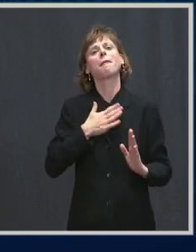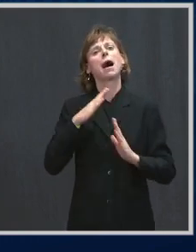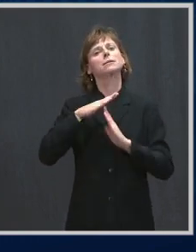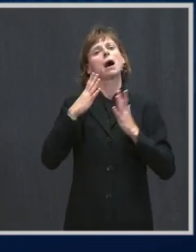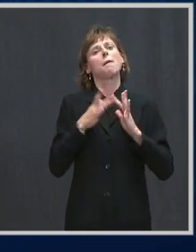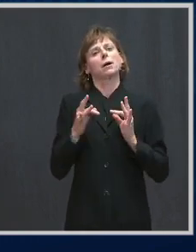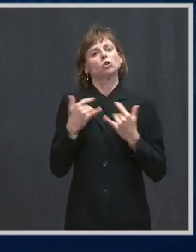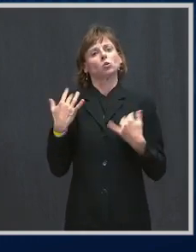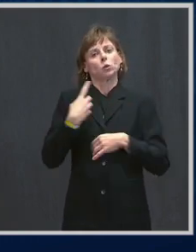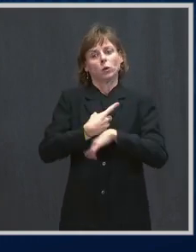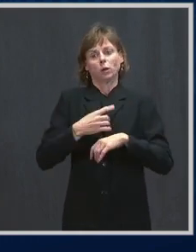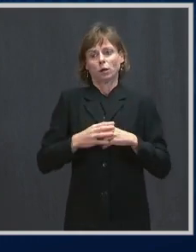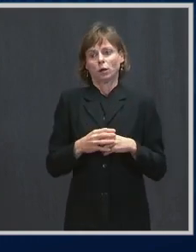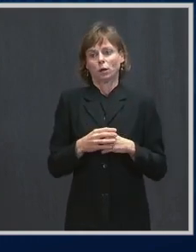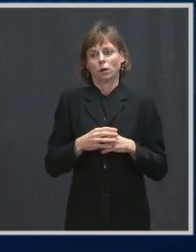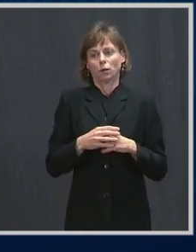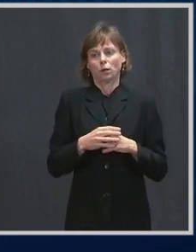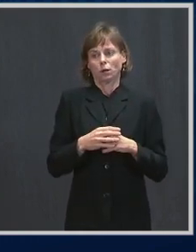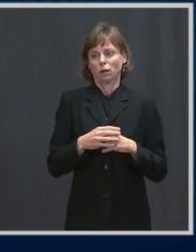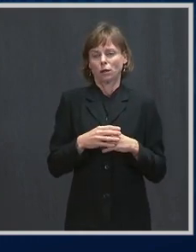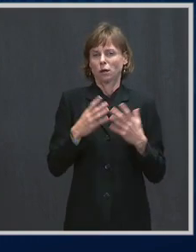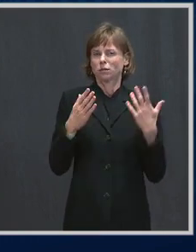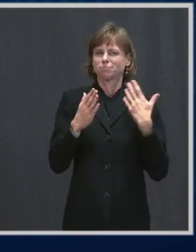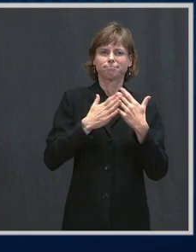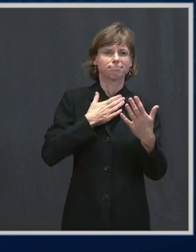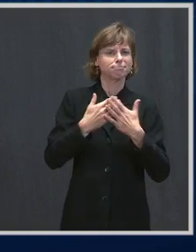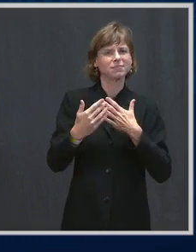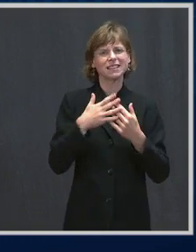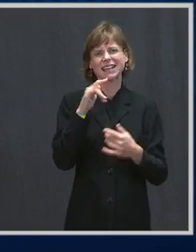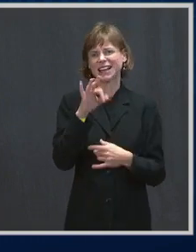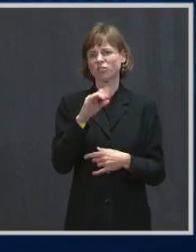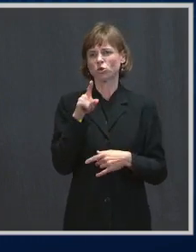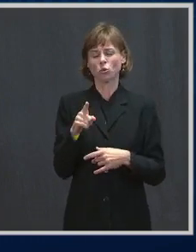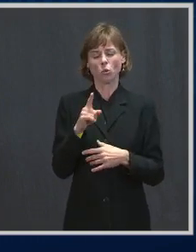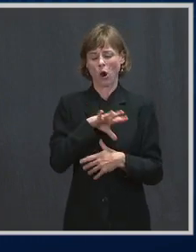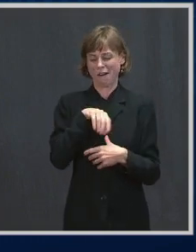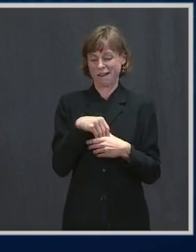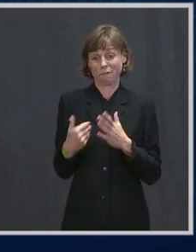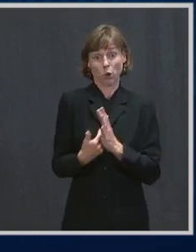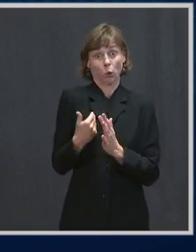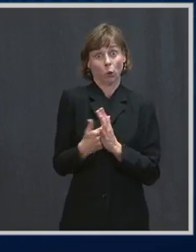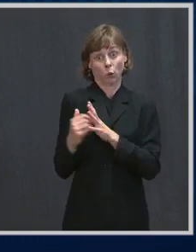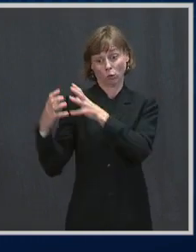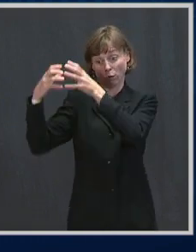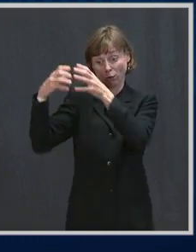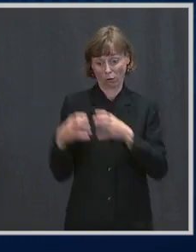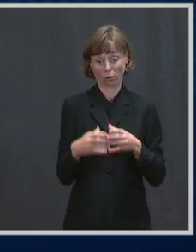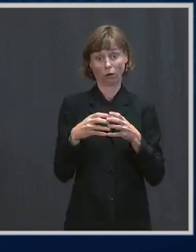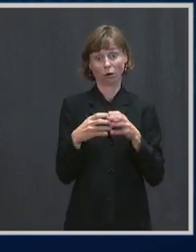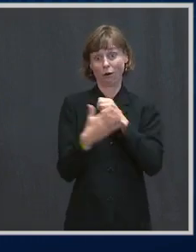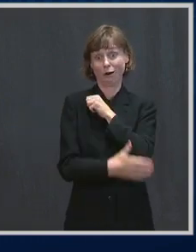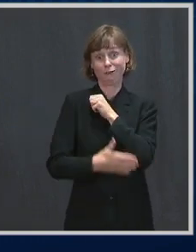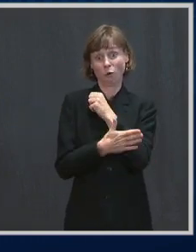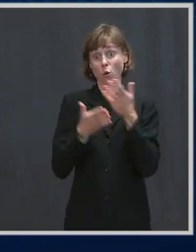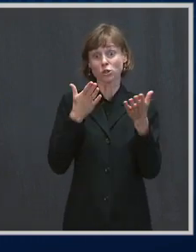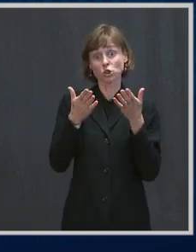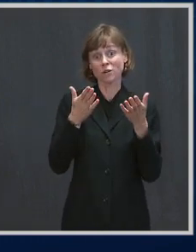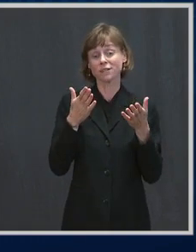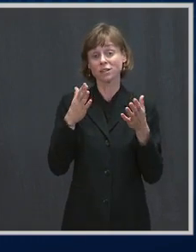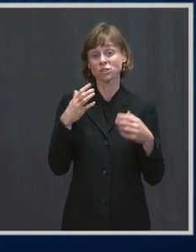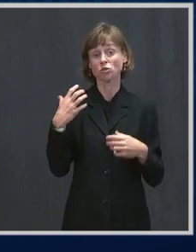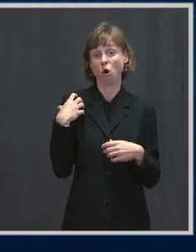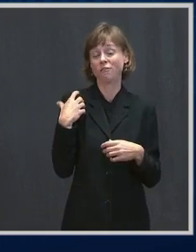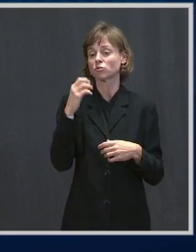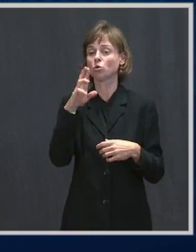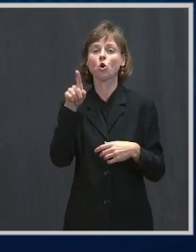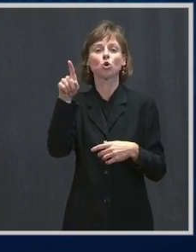to you all is that whether you're part of the newest class of Foreign Service officers, you've worked for decades in the civil